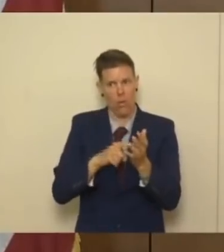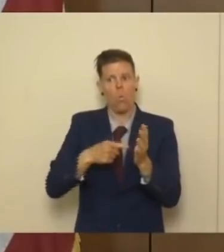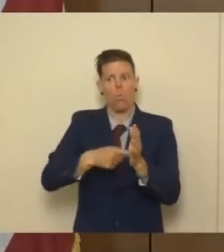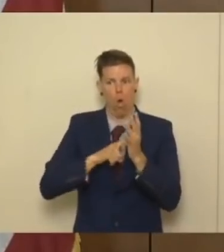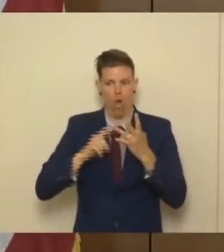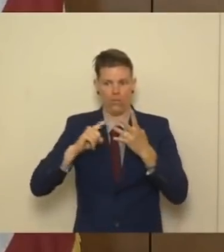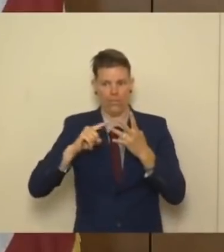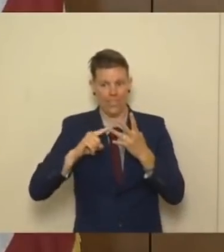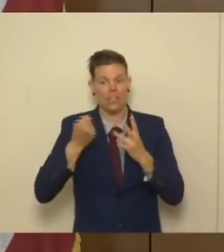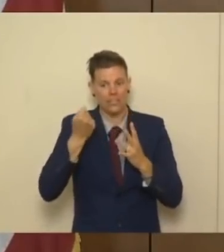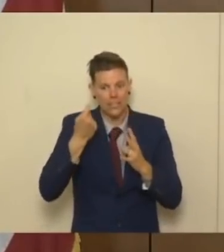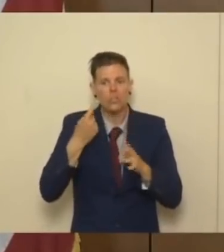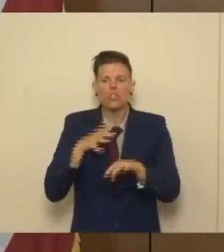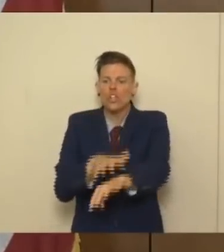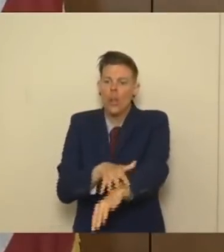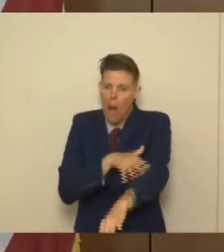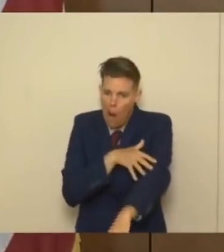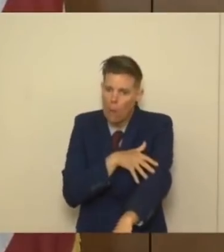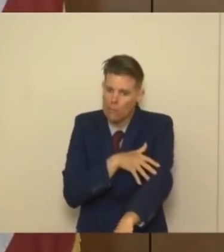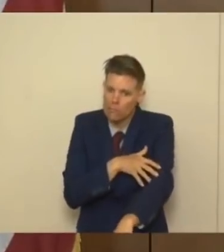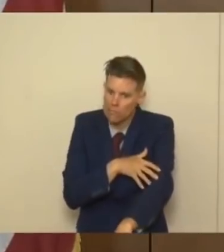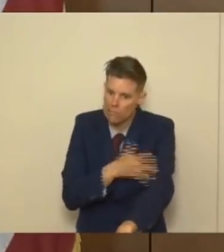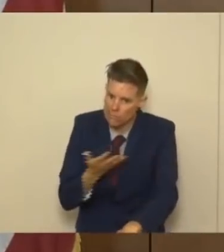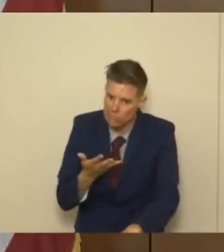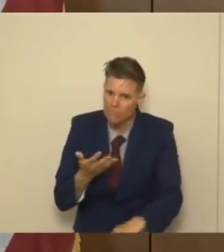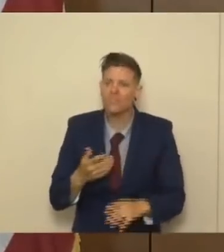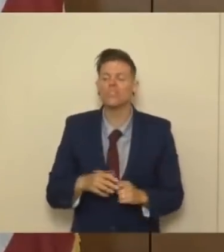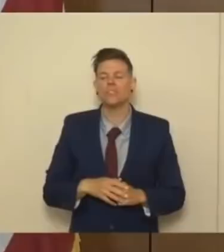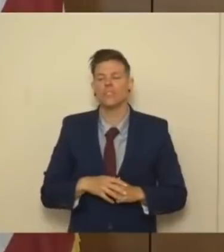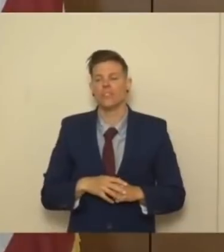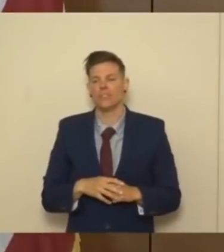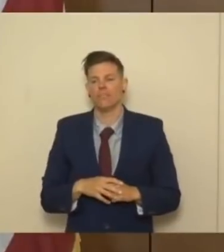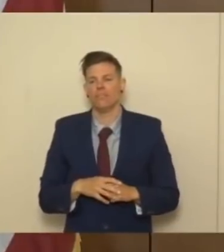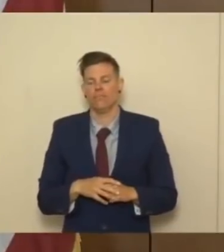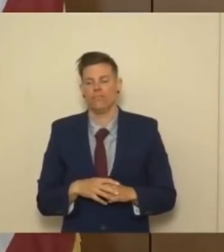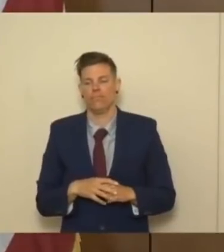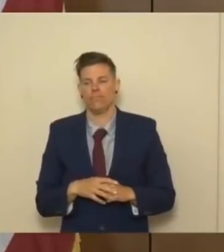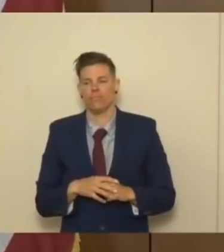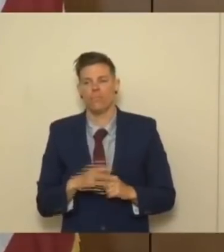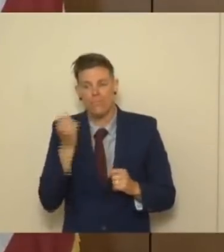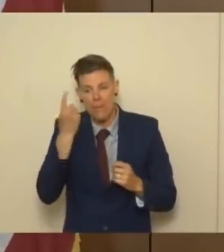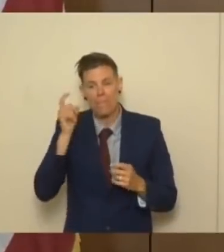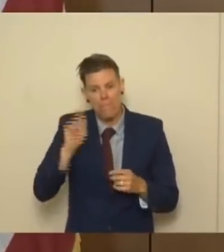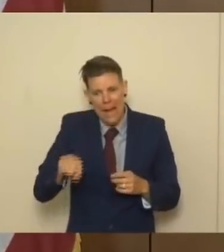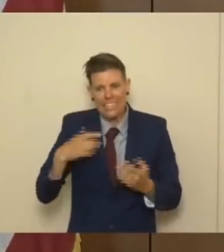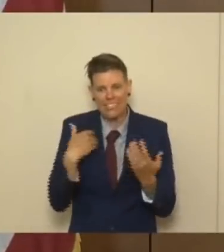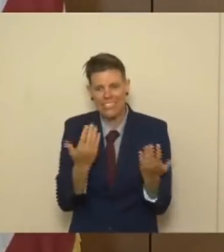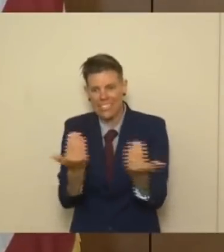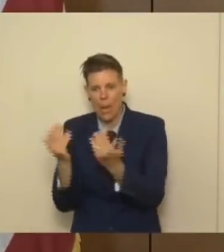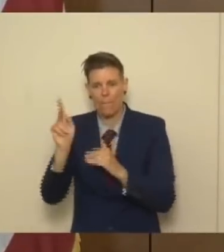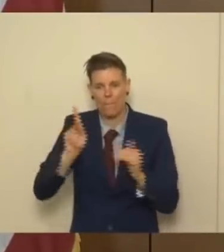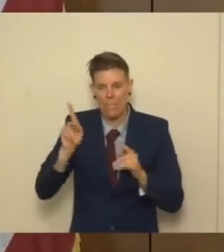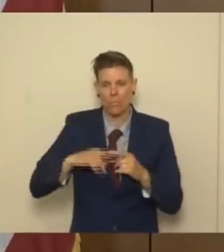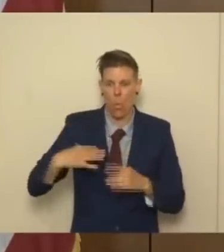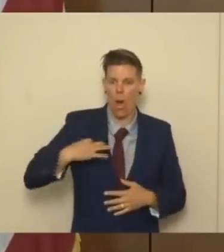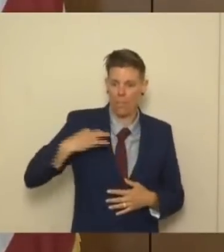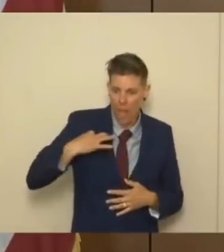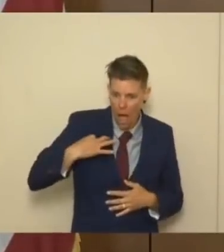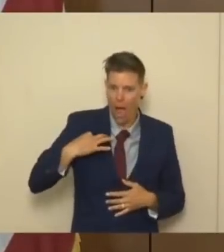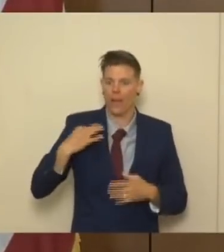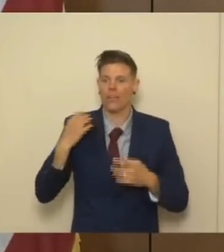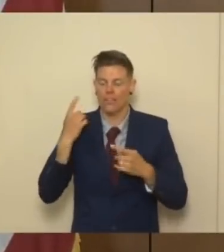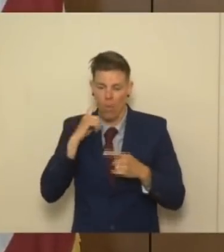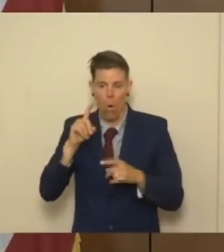that. You got to have people apply. You've got to have folks who are qualified. We've got to get them trained, and we had to have a company that can manage